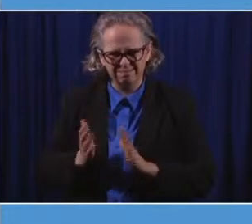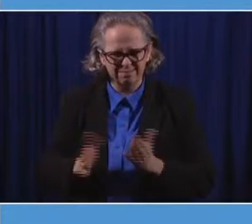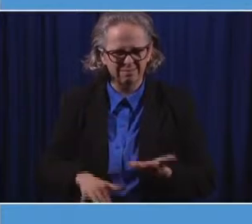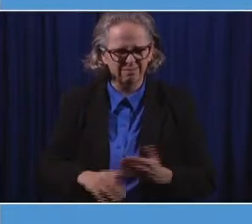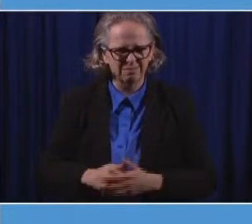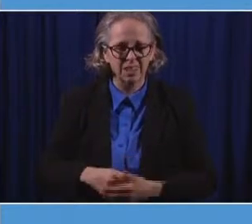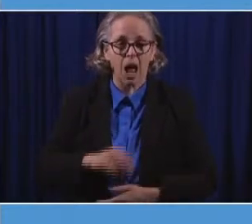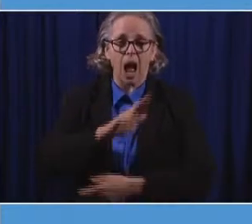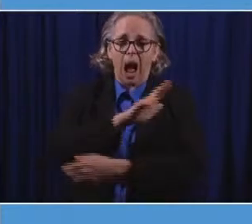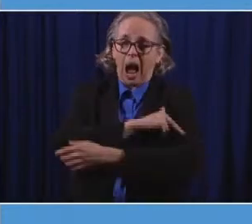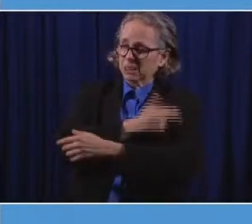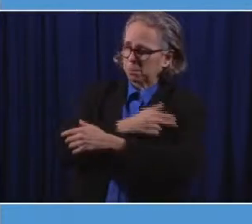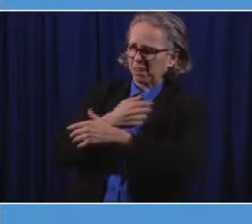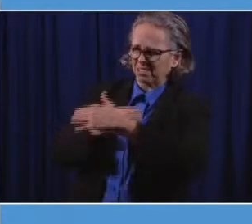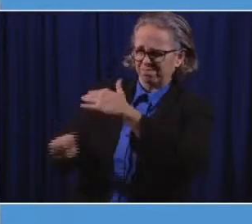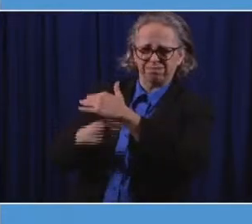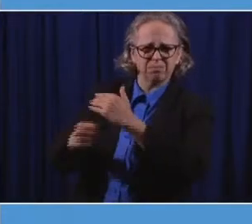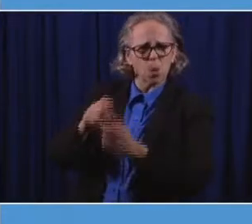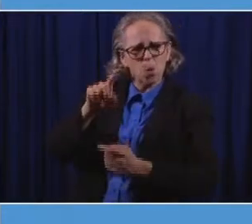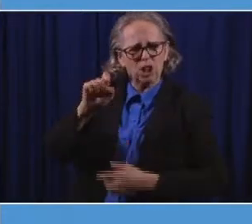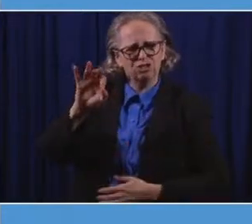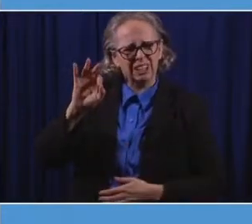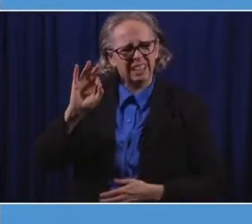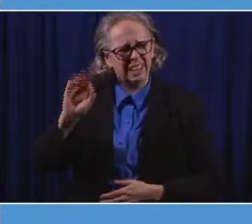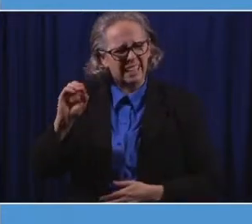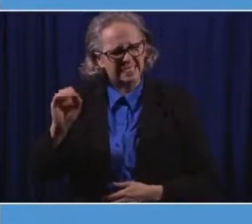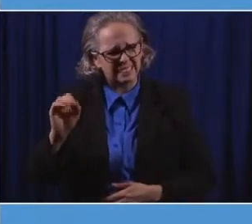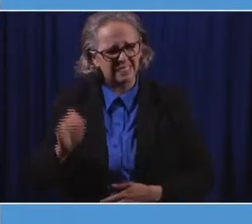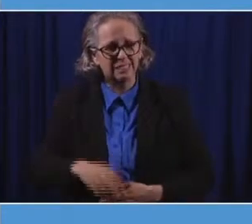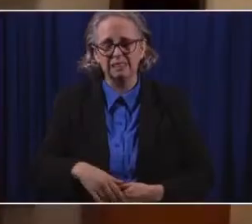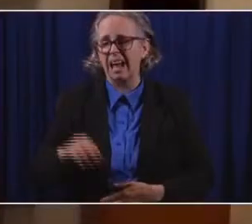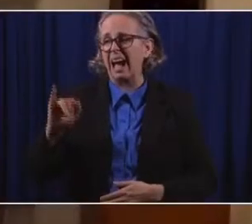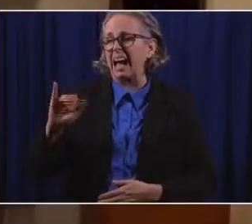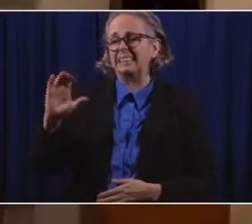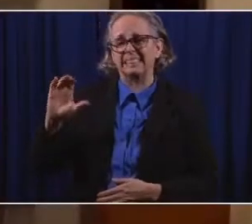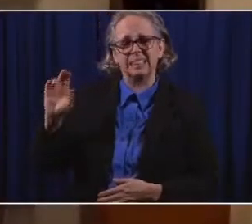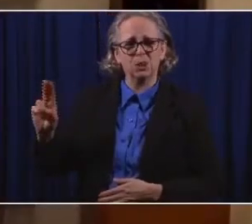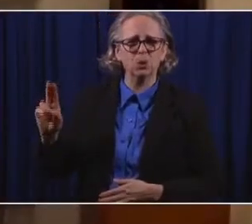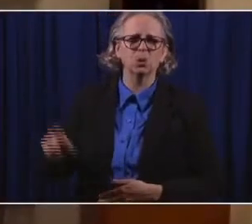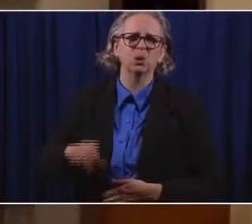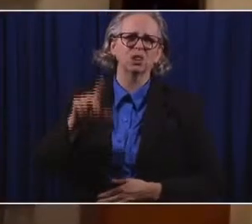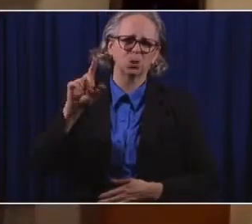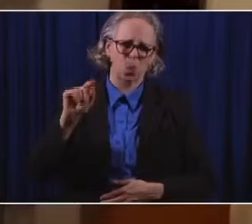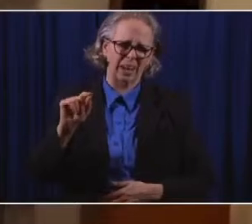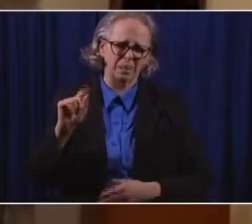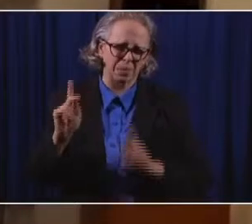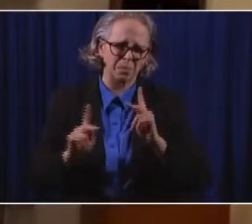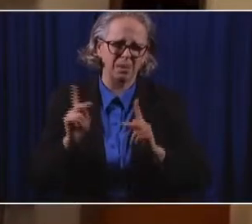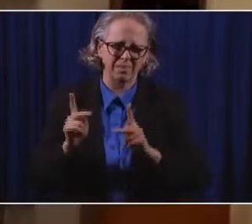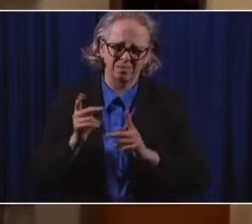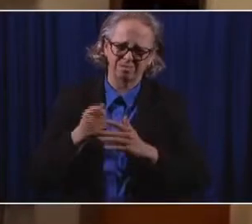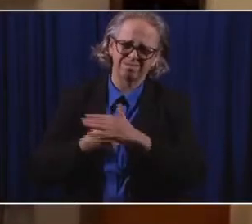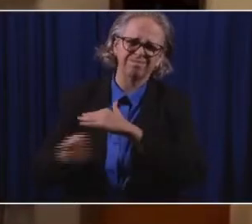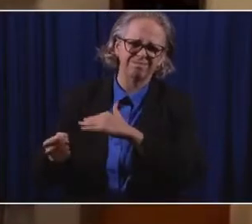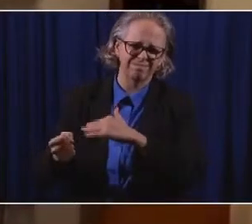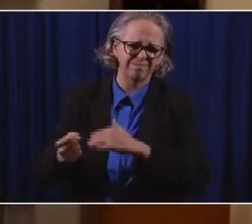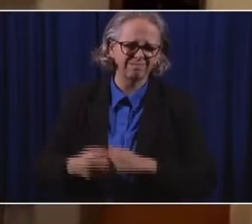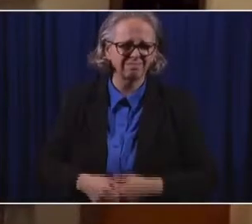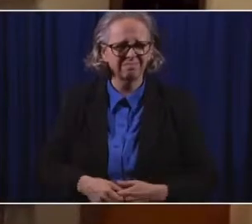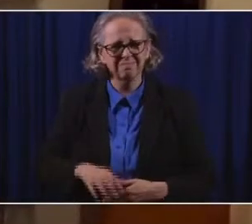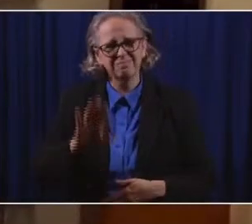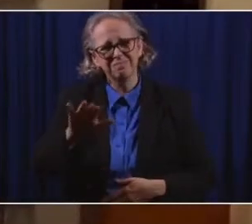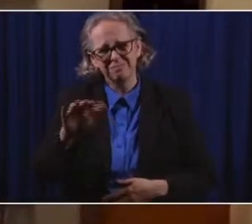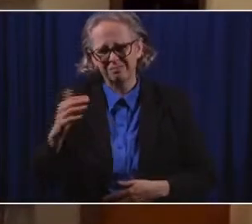new ICU admissions. It was not that long ago. It was not that long ago when this number, as you recall, 3